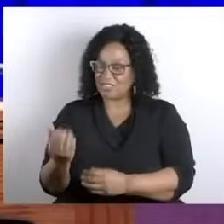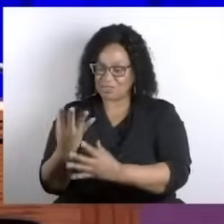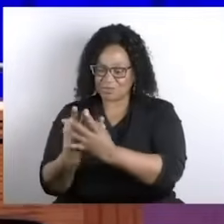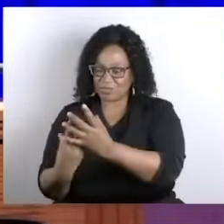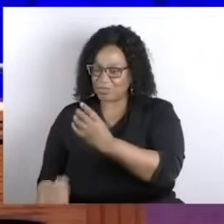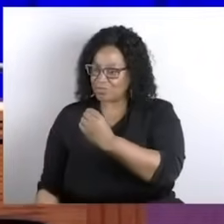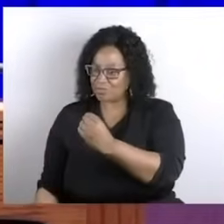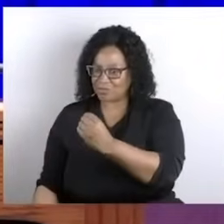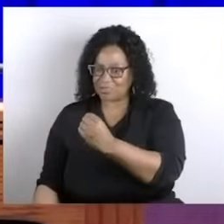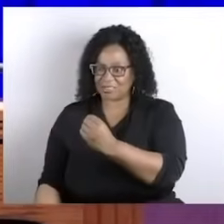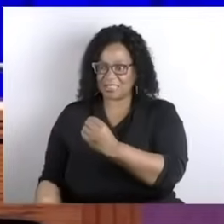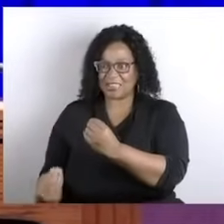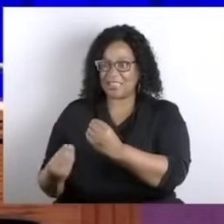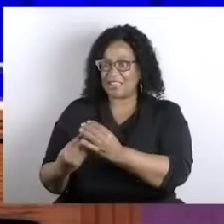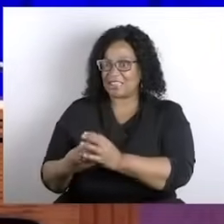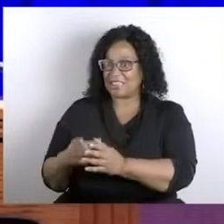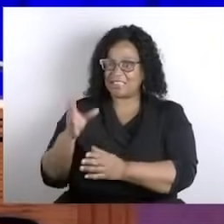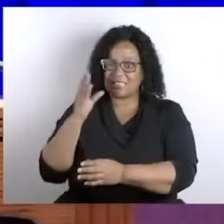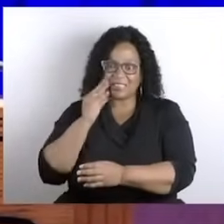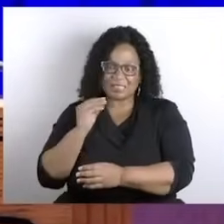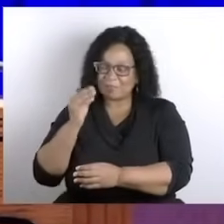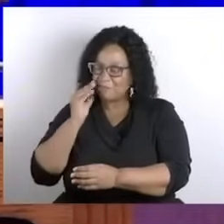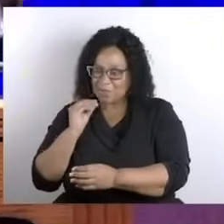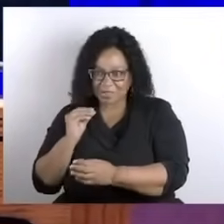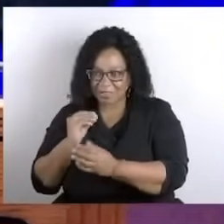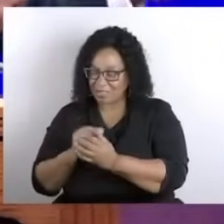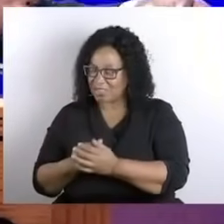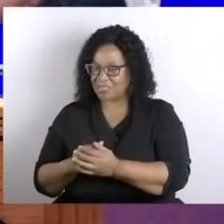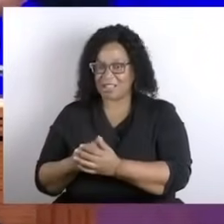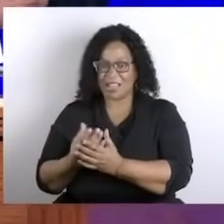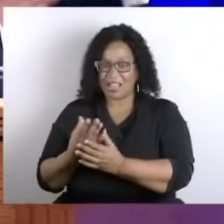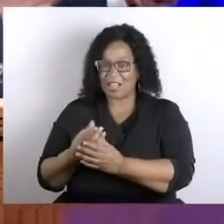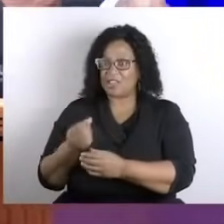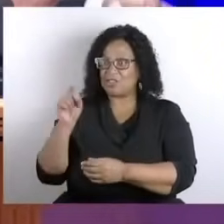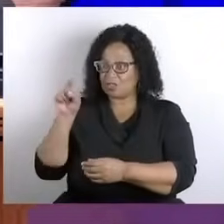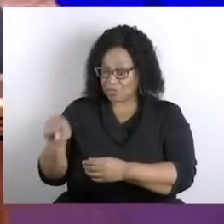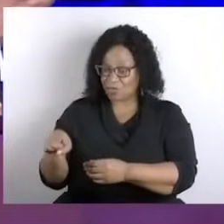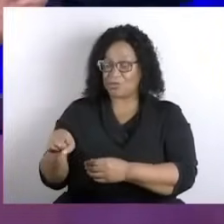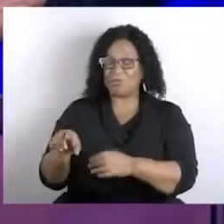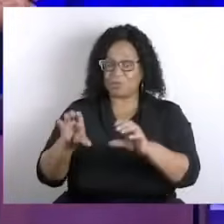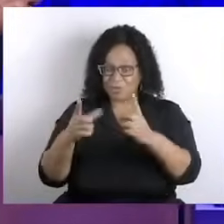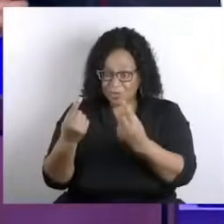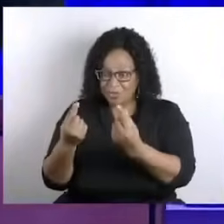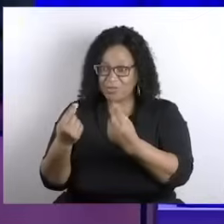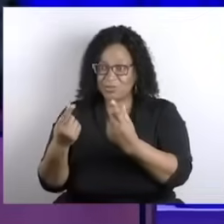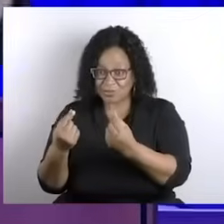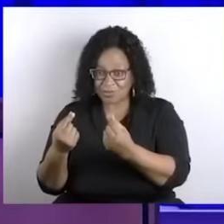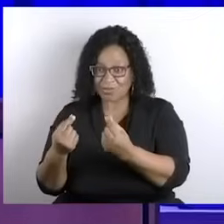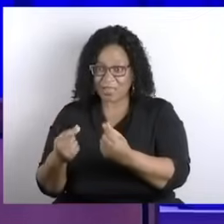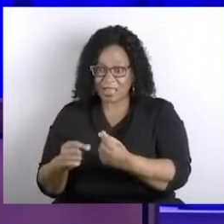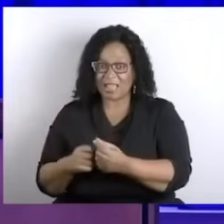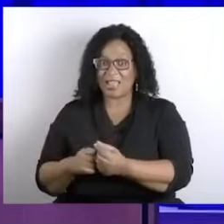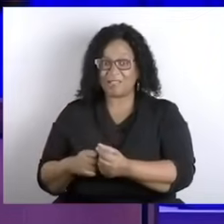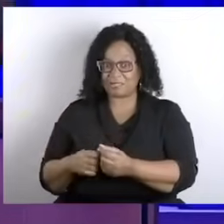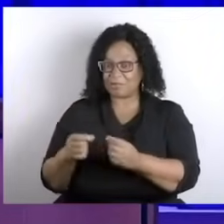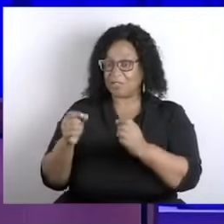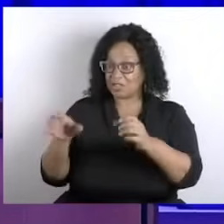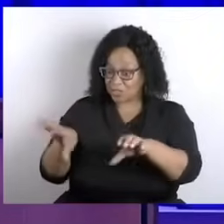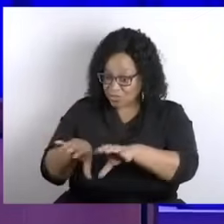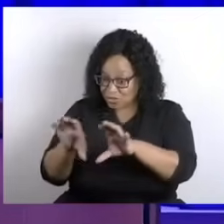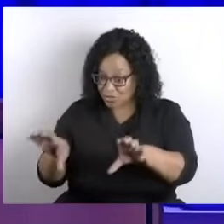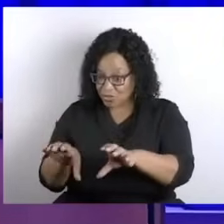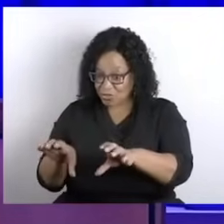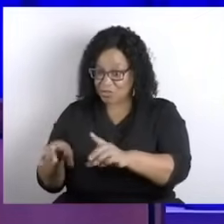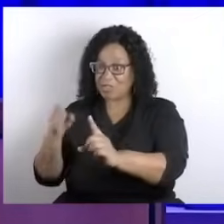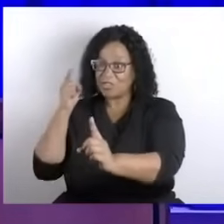these moments. Do not think that you have nothing to do. God says, build houses, settle down, marry, have some children.